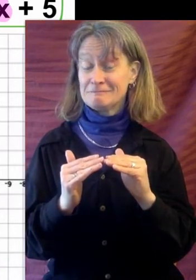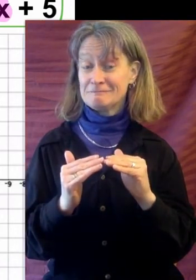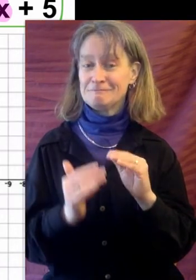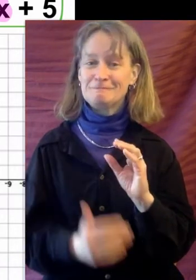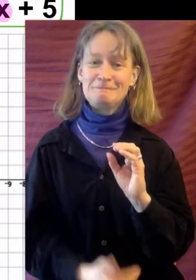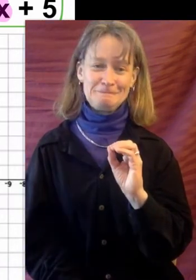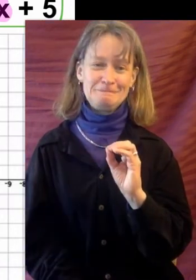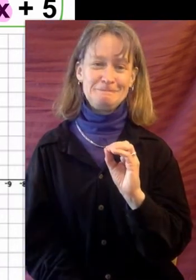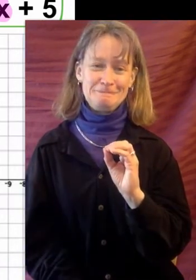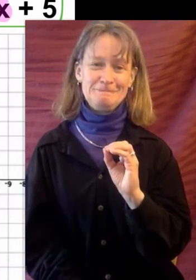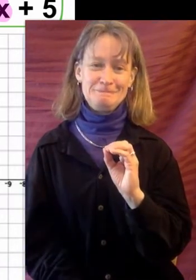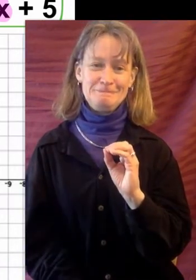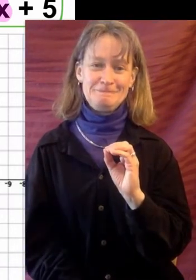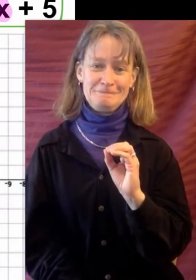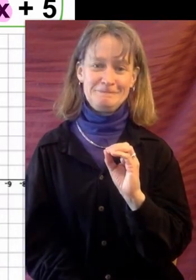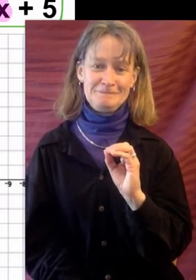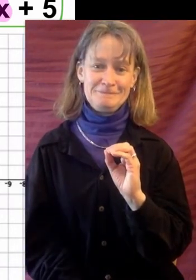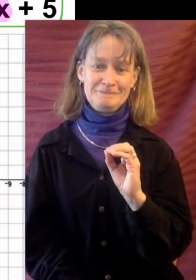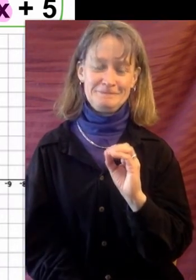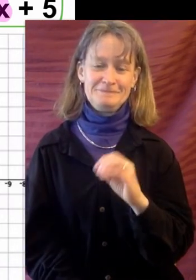0.